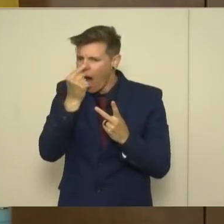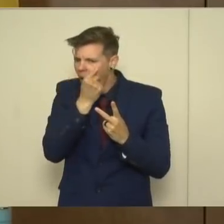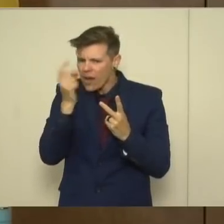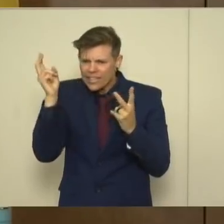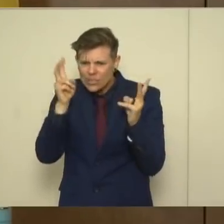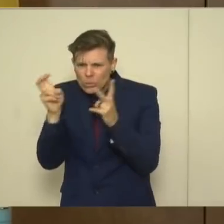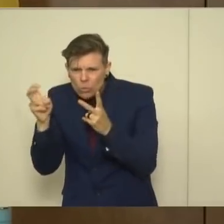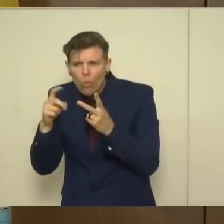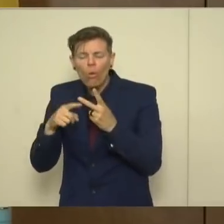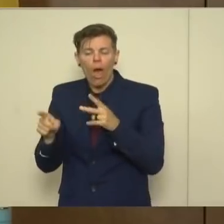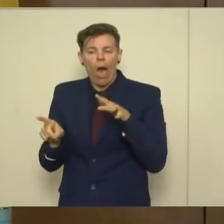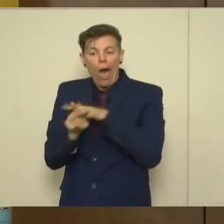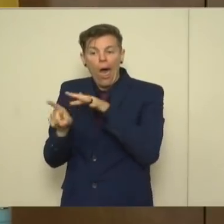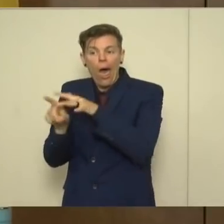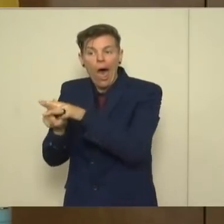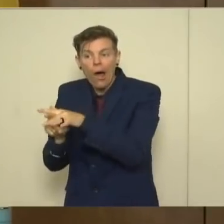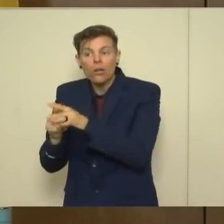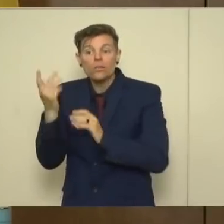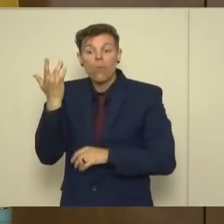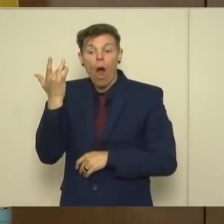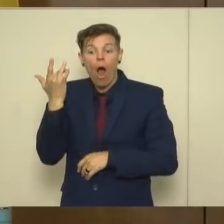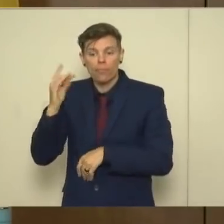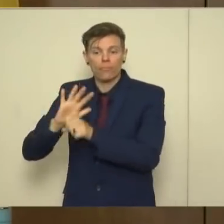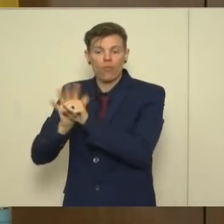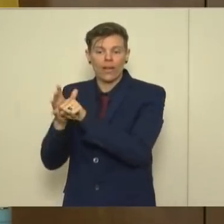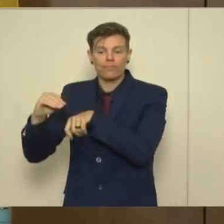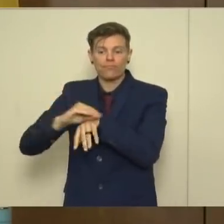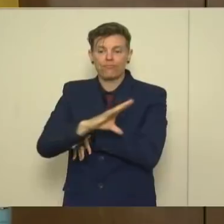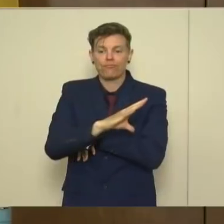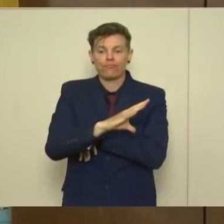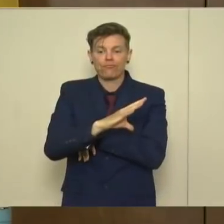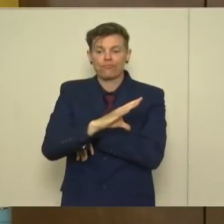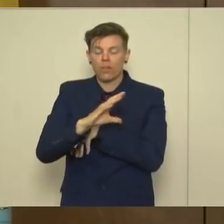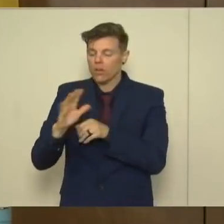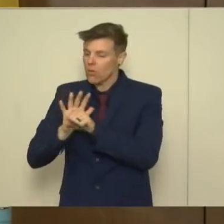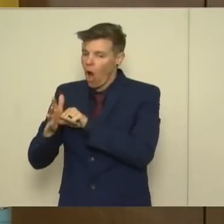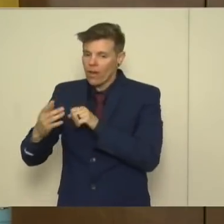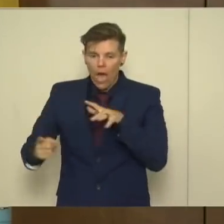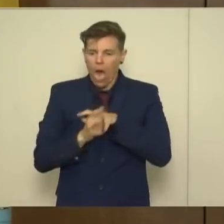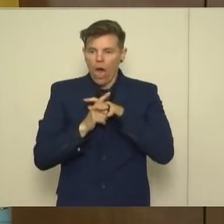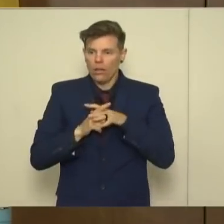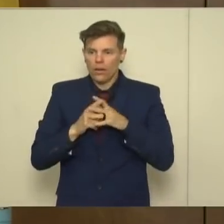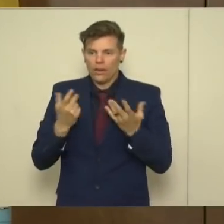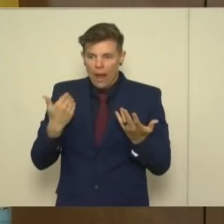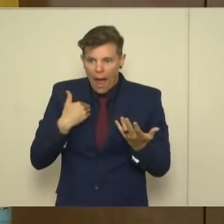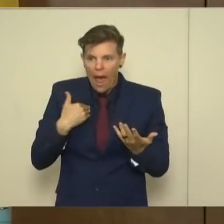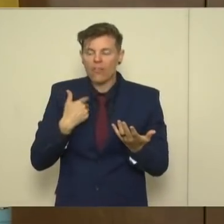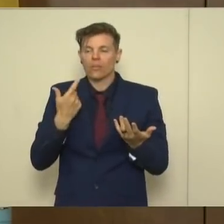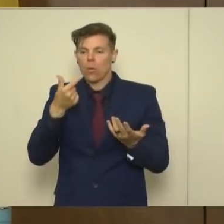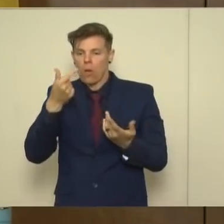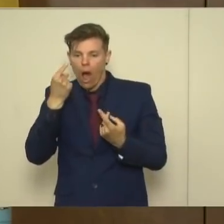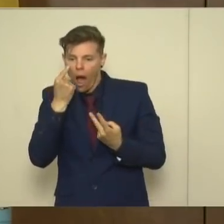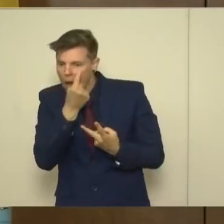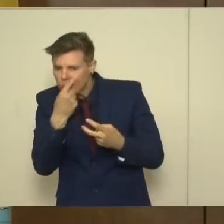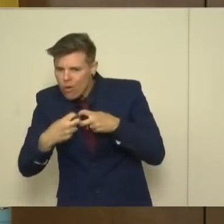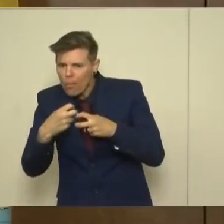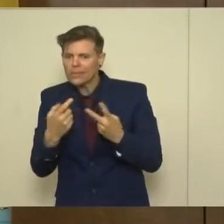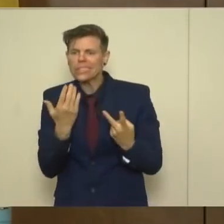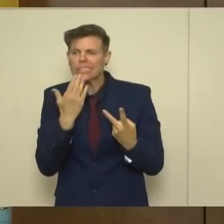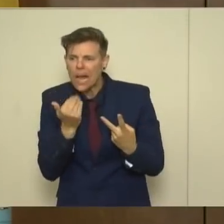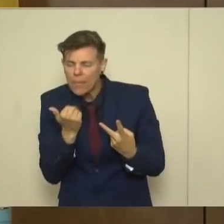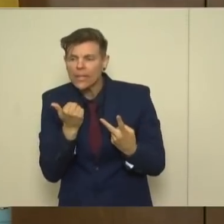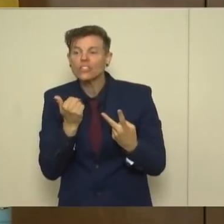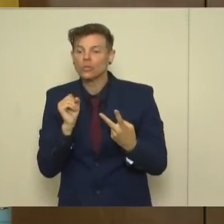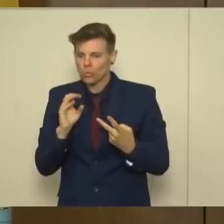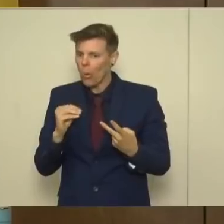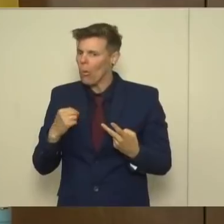COVID-19 issues. So I keep hoping that we're not going to find out more damaging healthcare information related to COVID, but